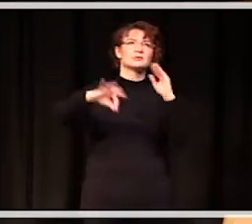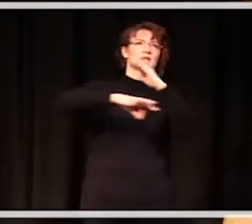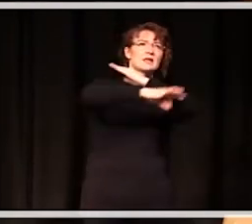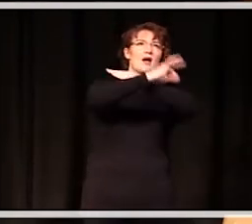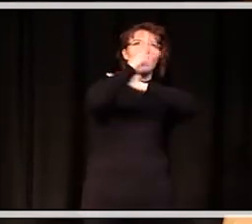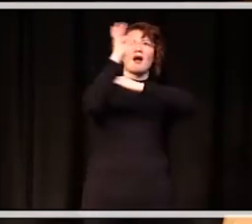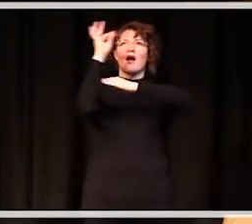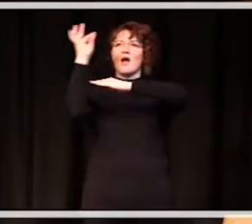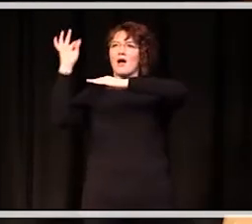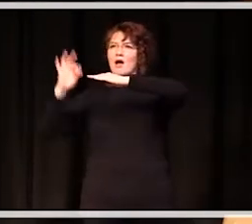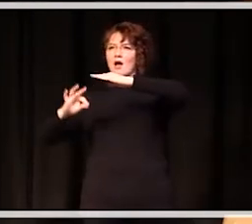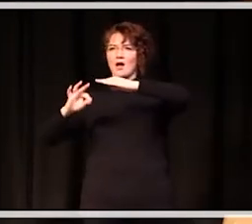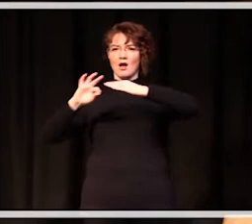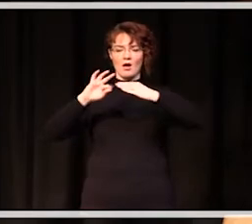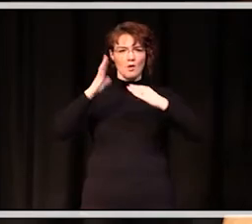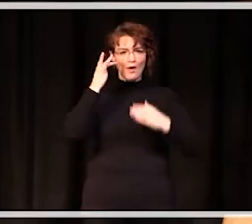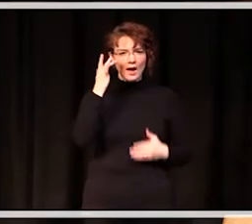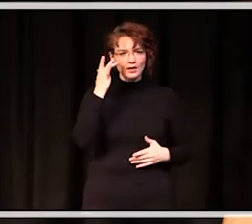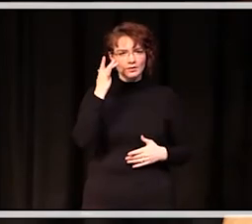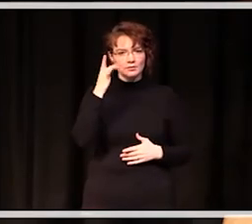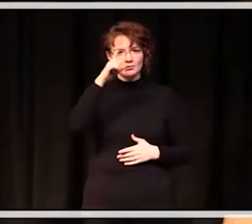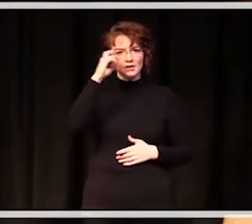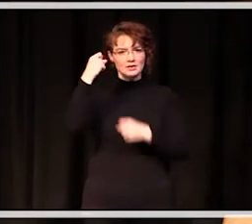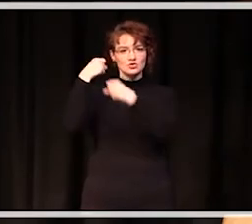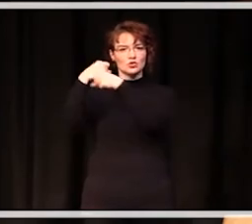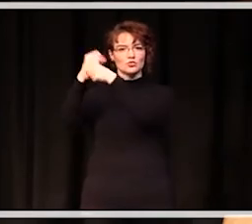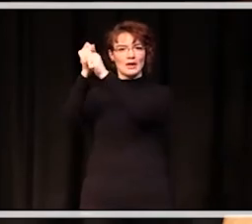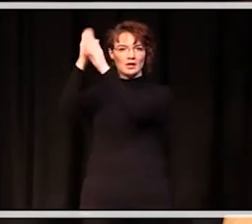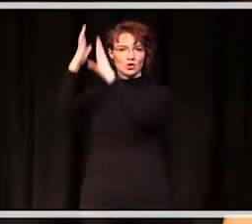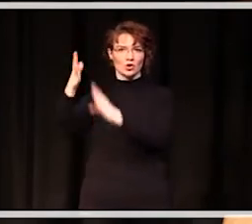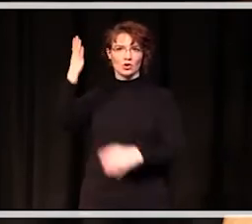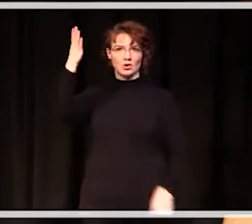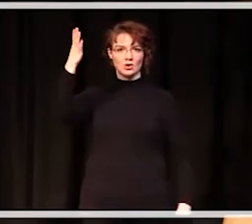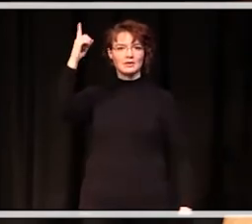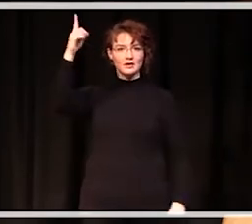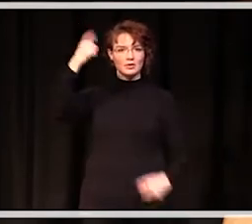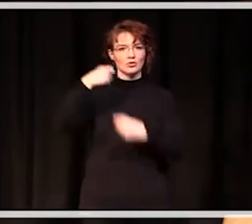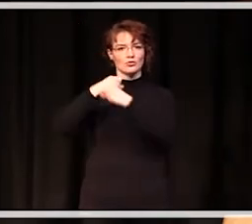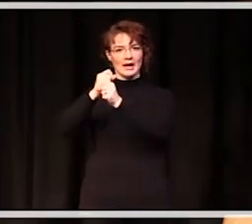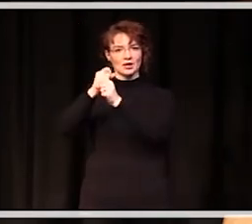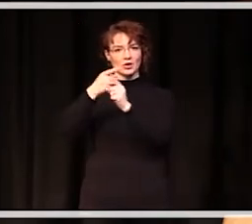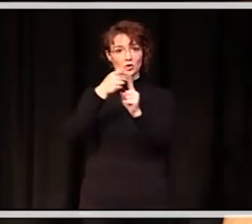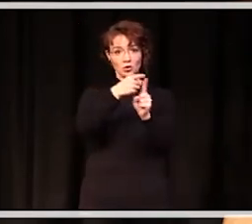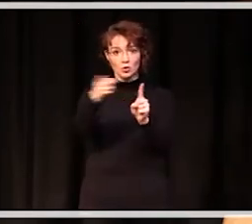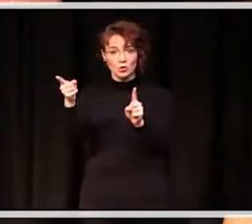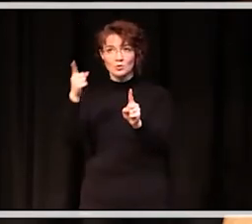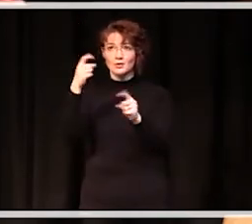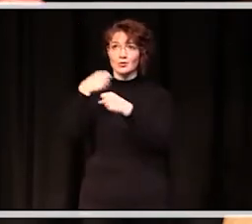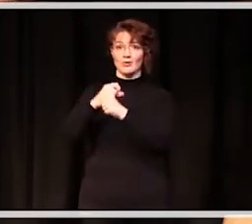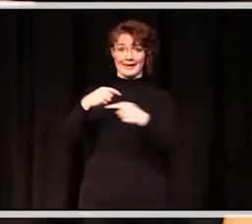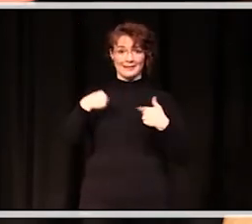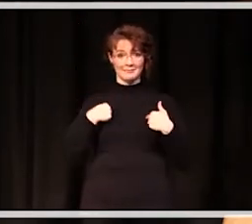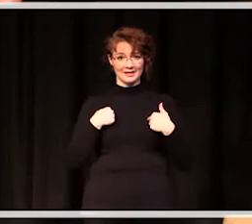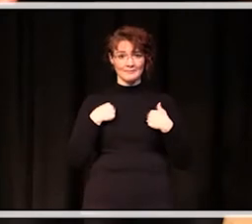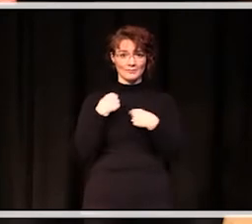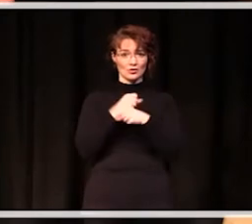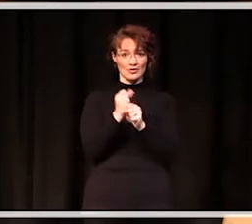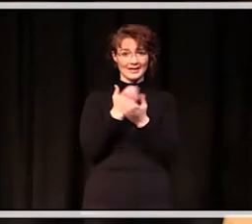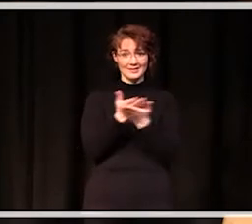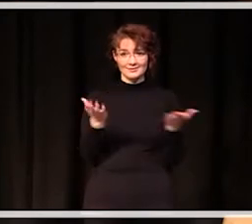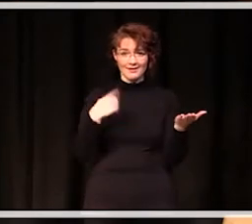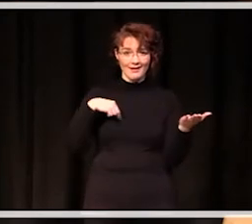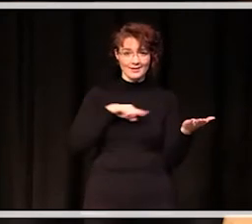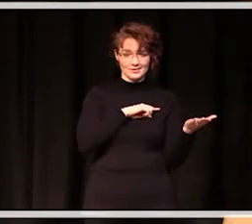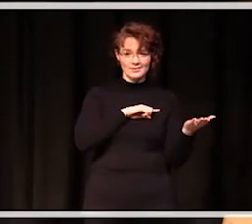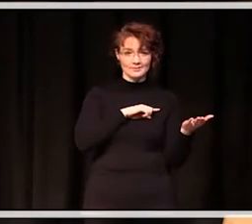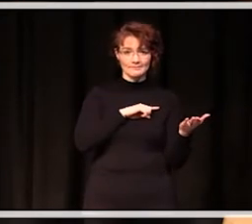because there's a creator. And he's created you. He's created me. He's created us. And as Jeremiah the